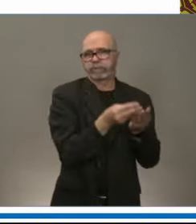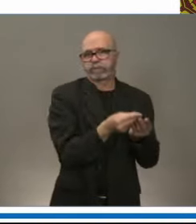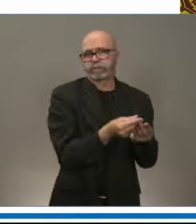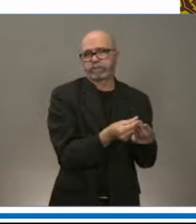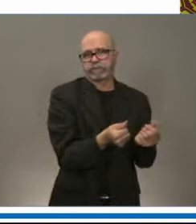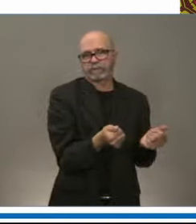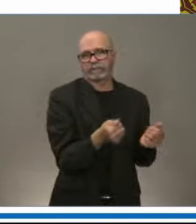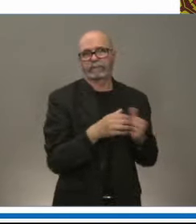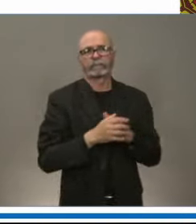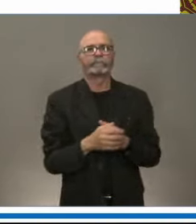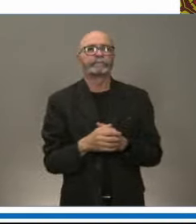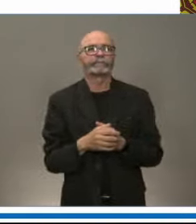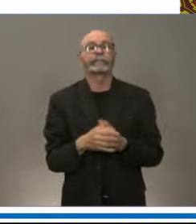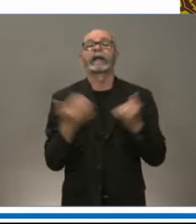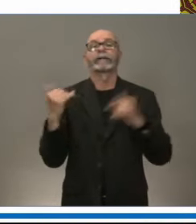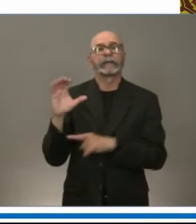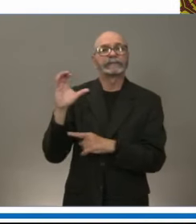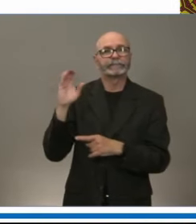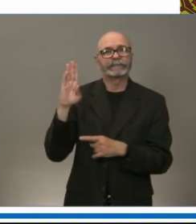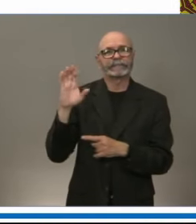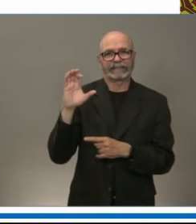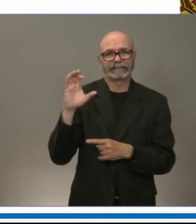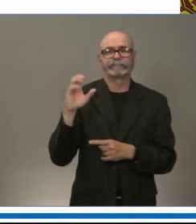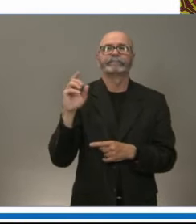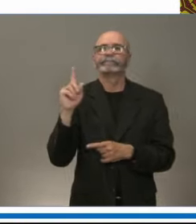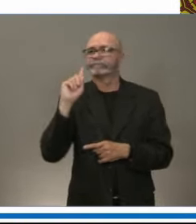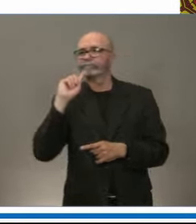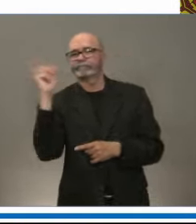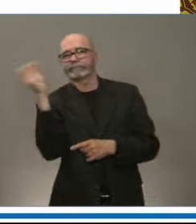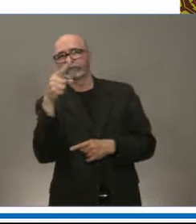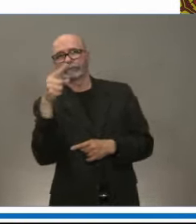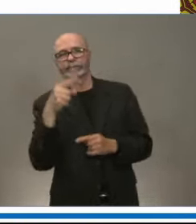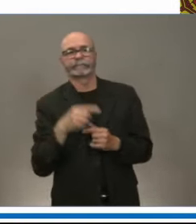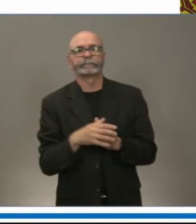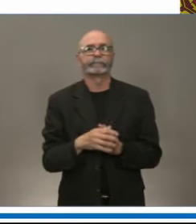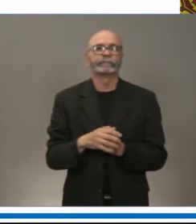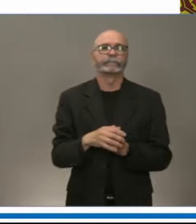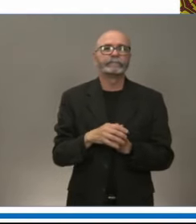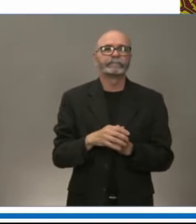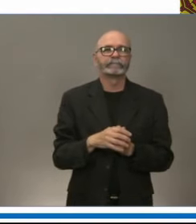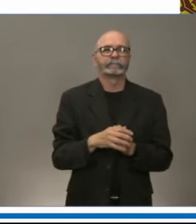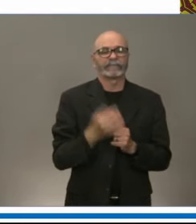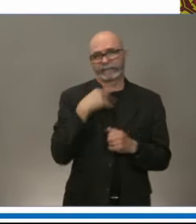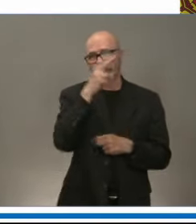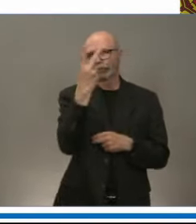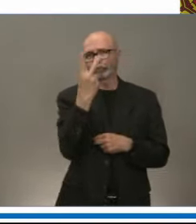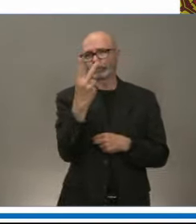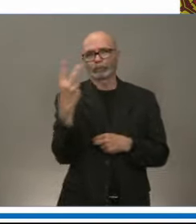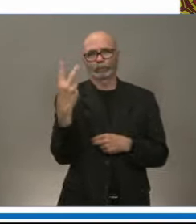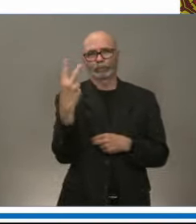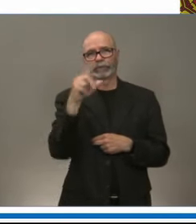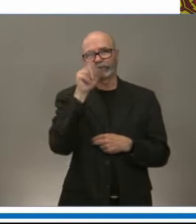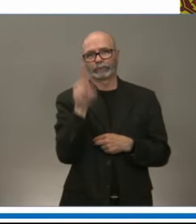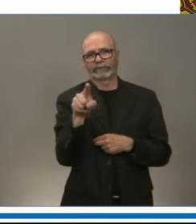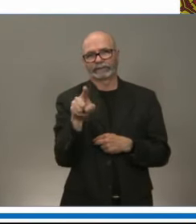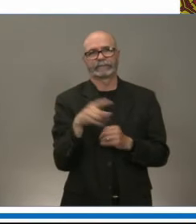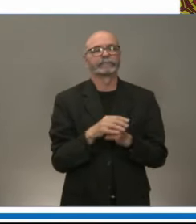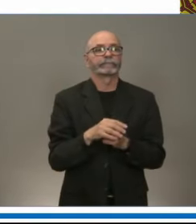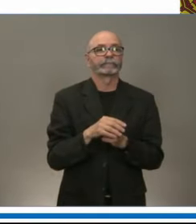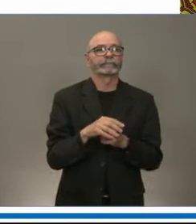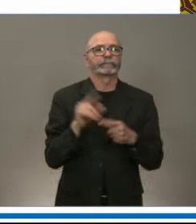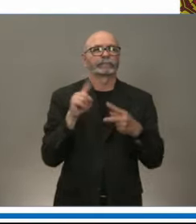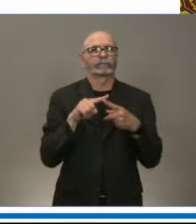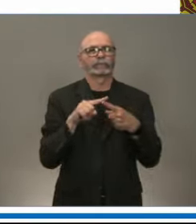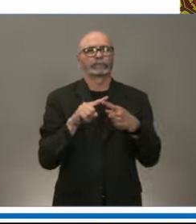Hi there. My question is 2 parts. One goes to Dr. Strang, and the other